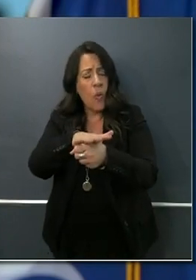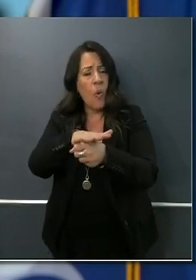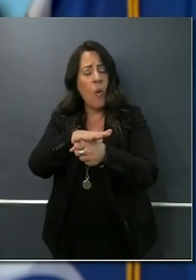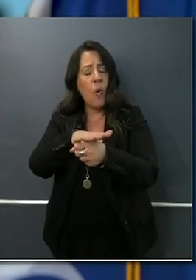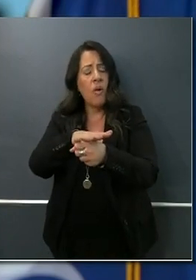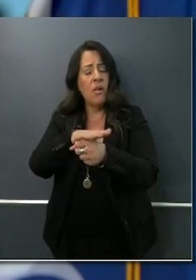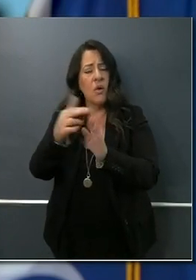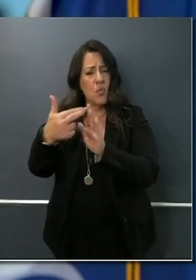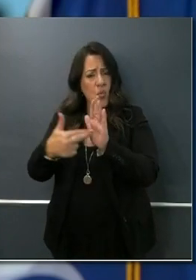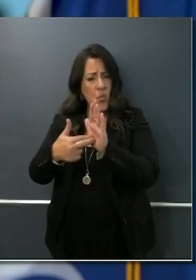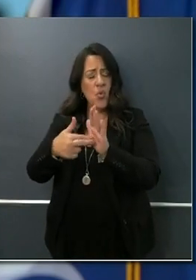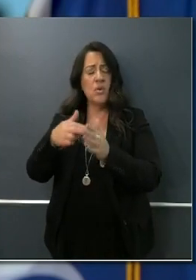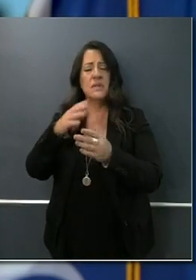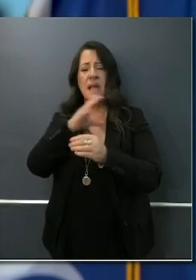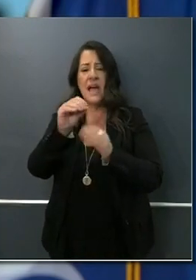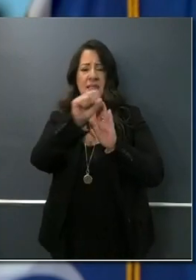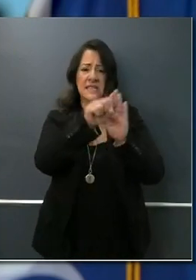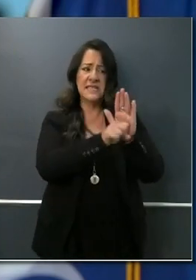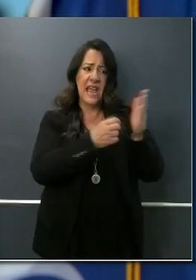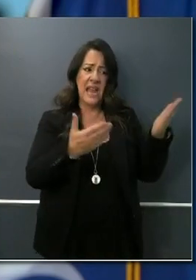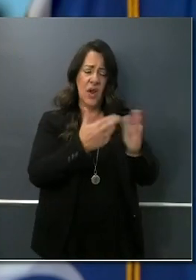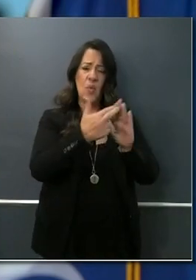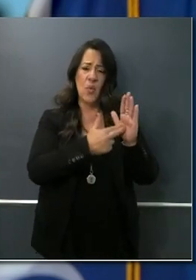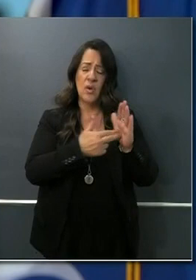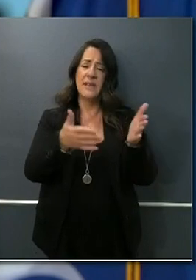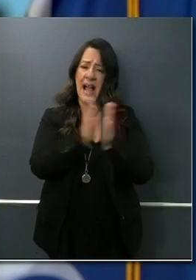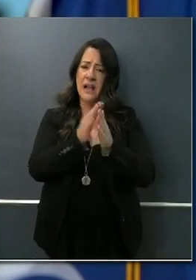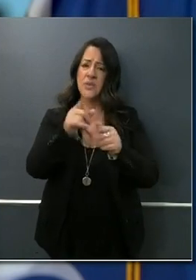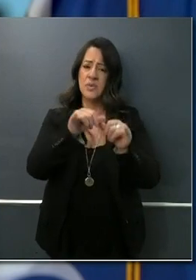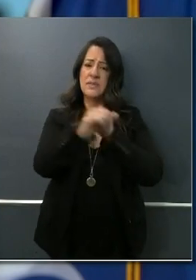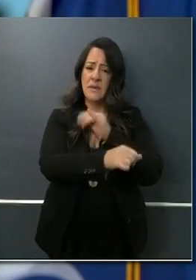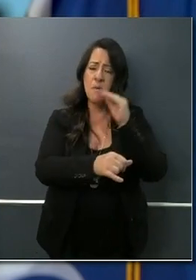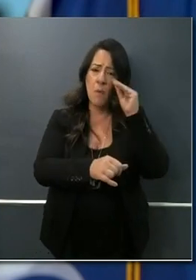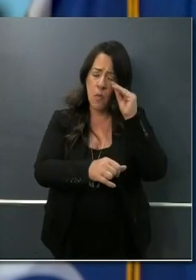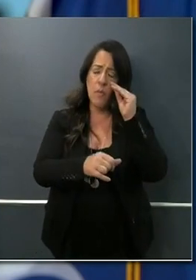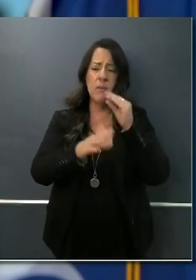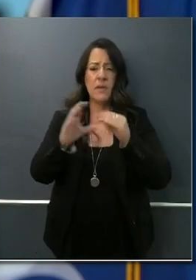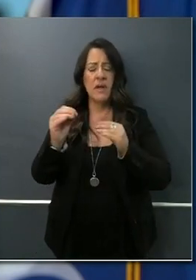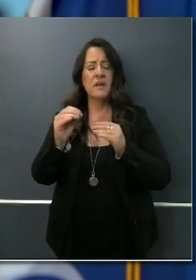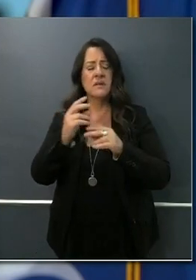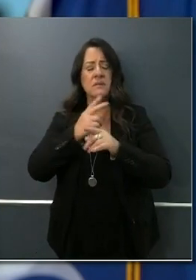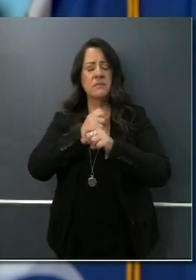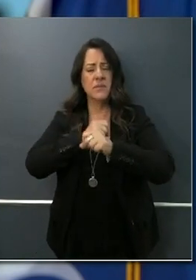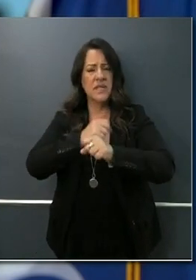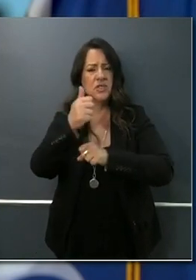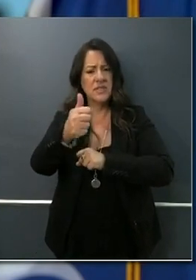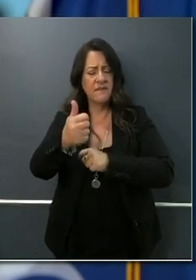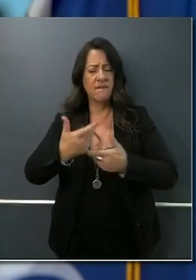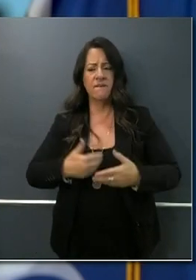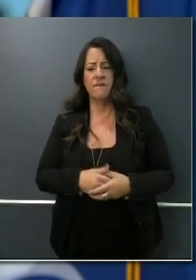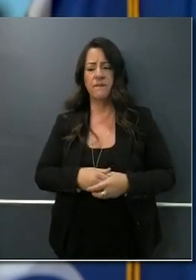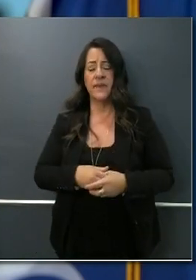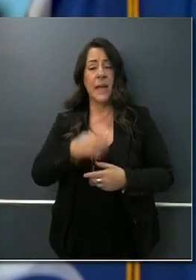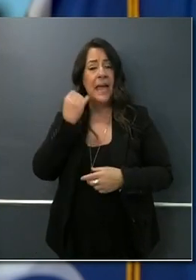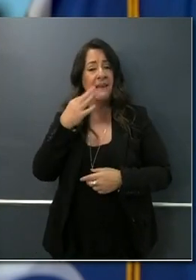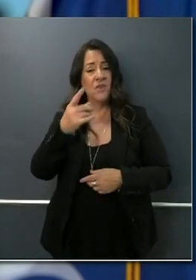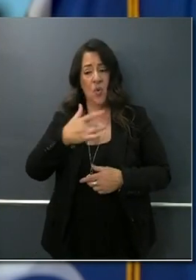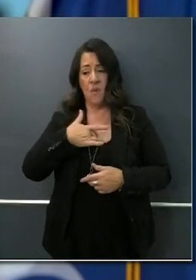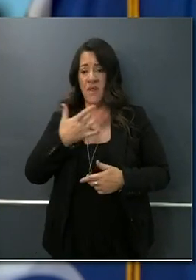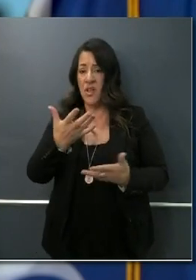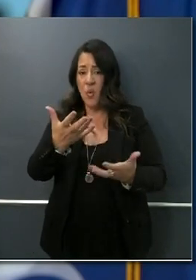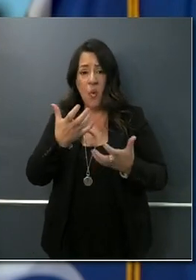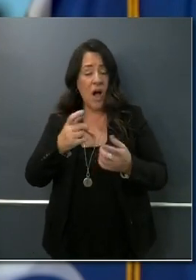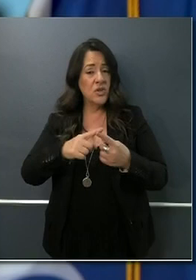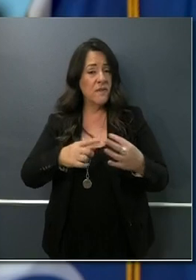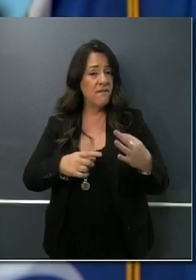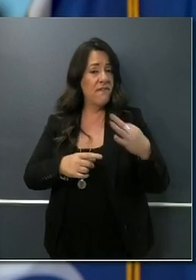and continue in that spirit of contribution. And as always, I'll end just reminding you, if you feel the urge to contribute your